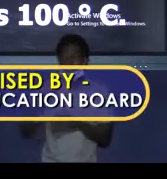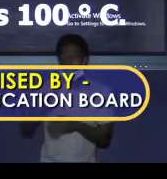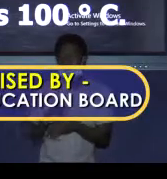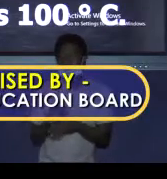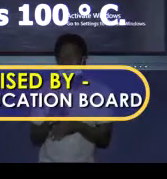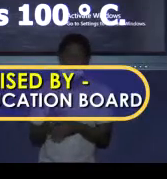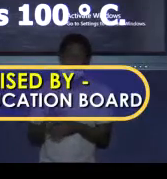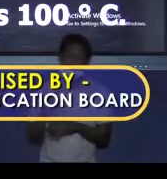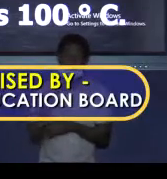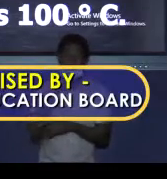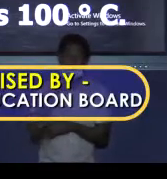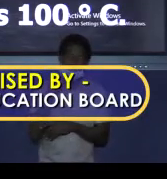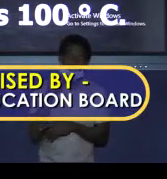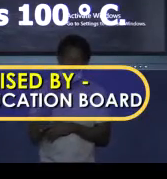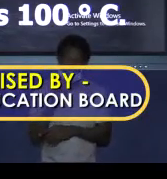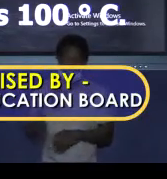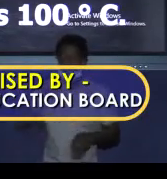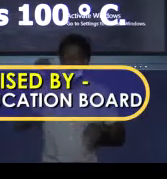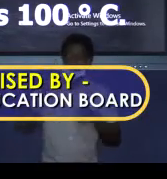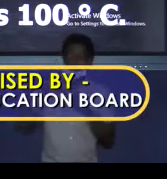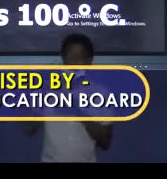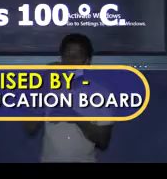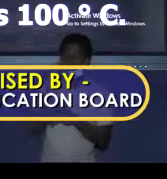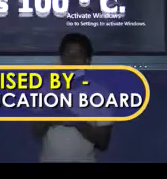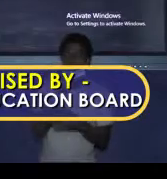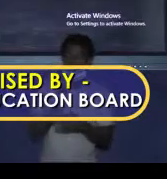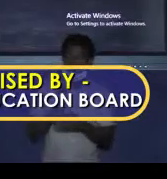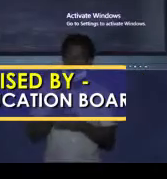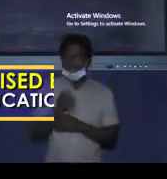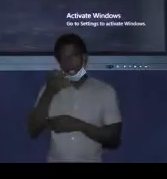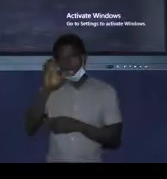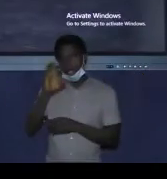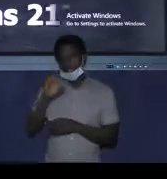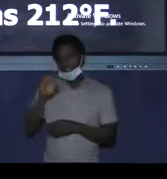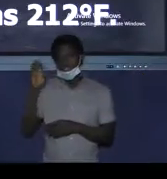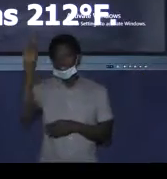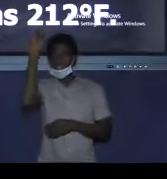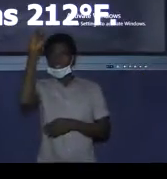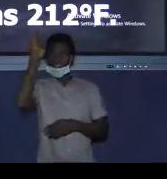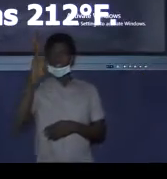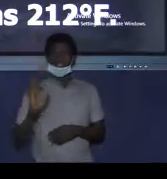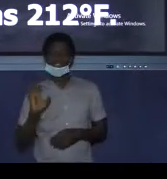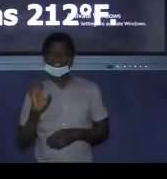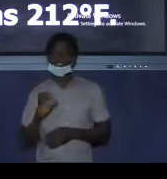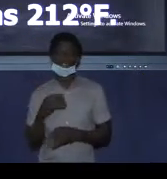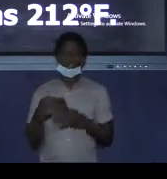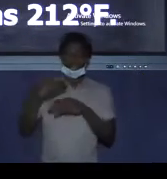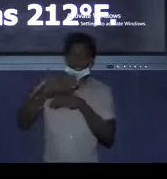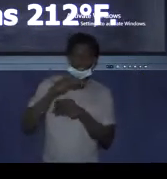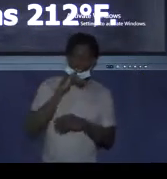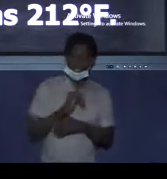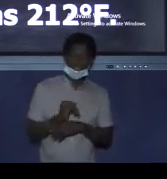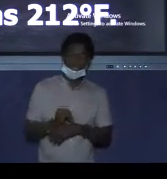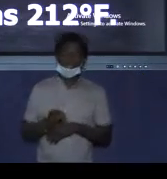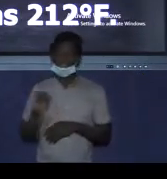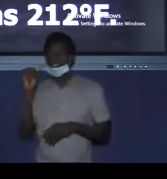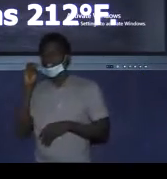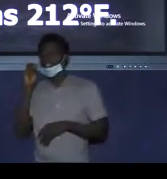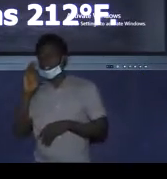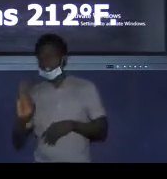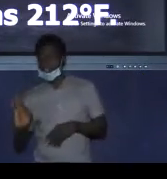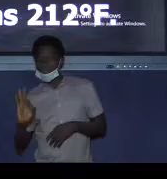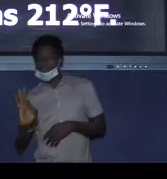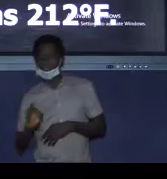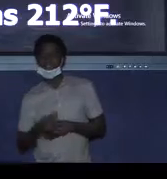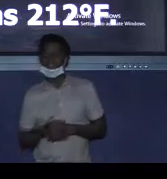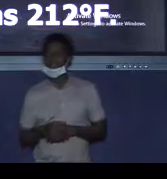steam point of water. So degrees Celsius, 100 degrees Celsius. Next one is degree Fahrenheit. Let's look